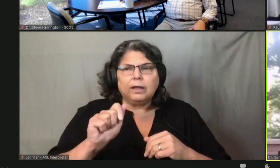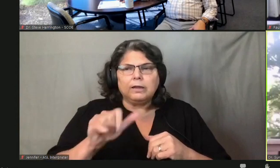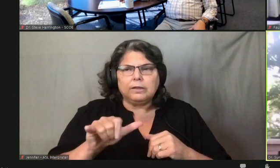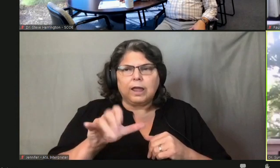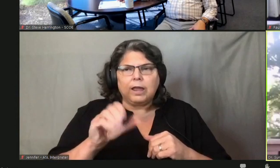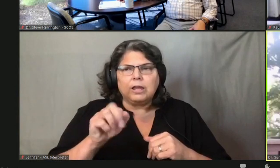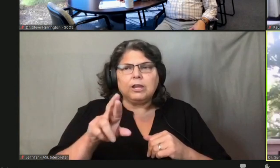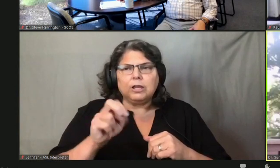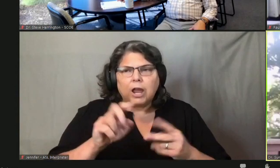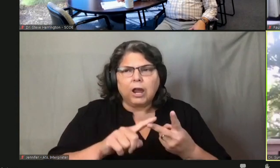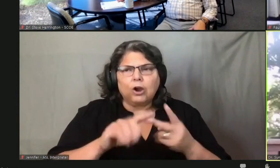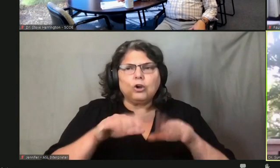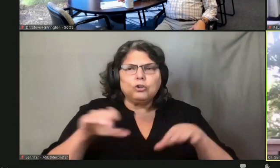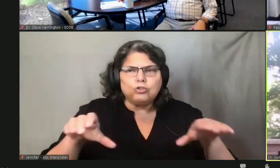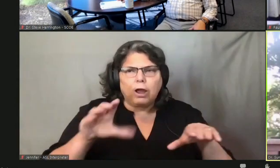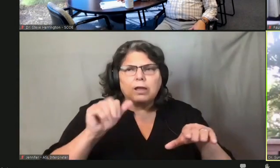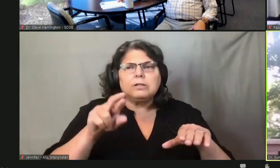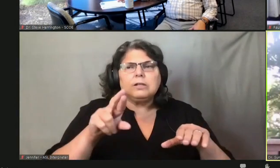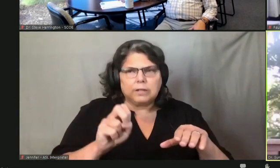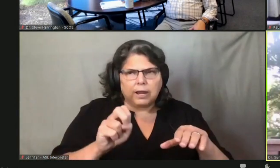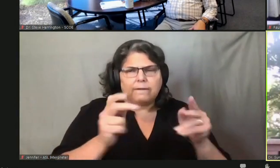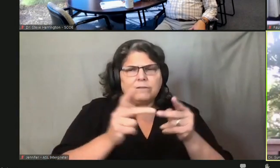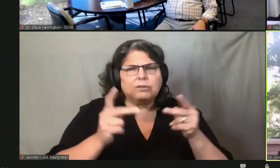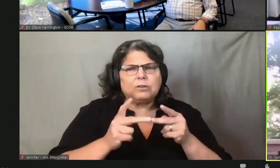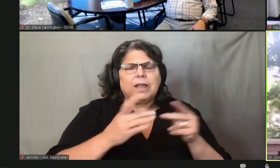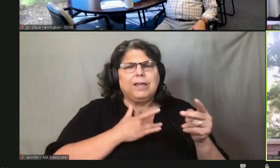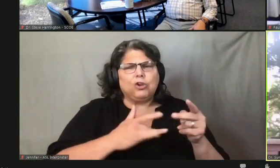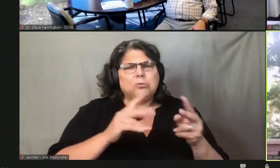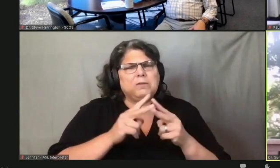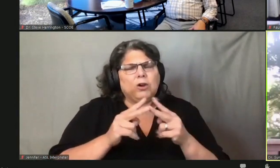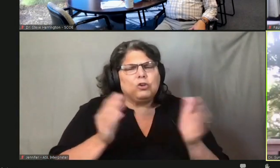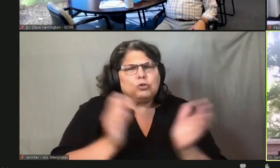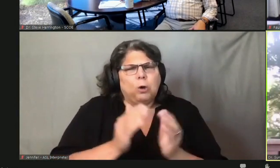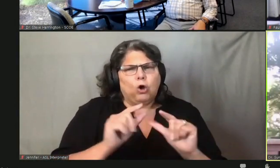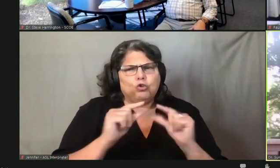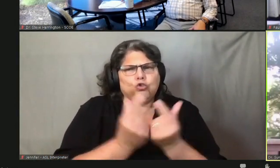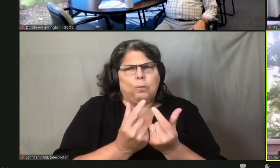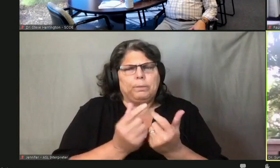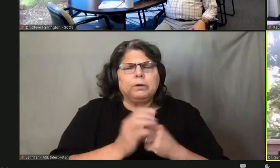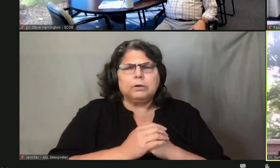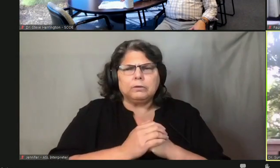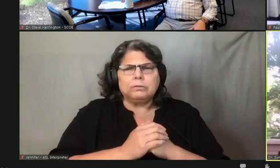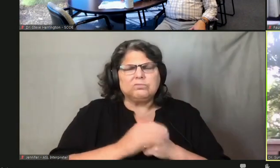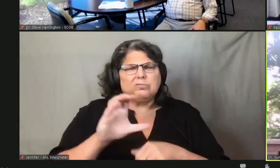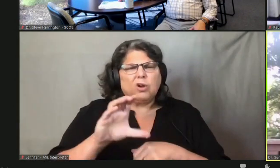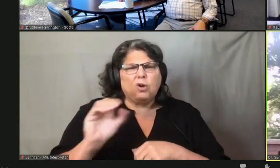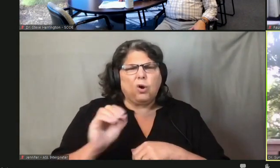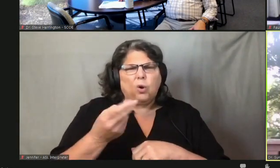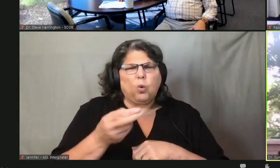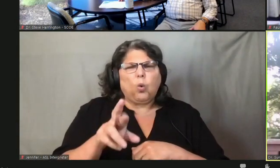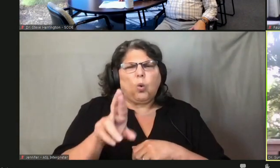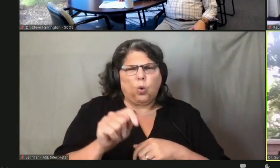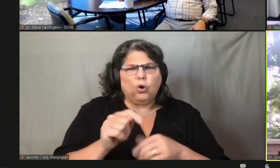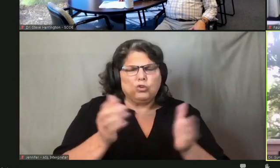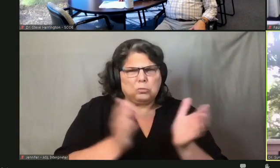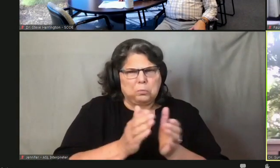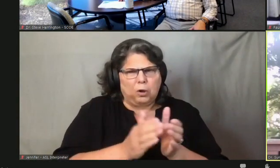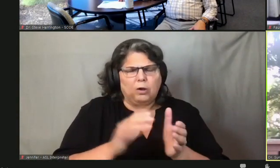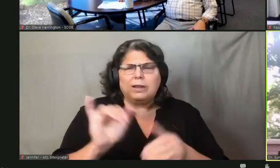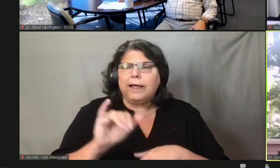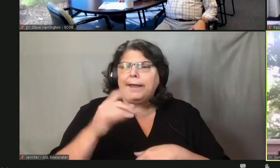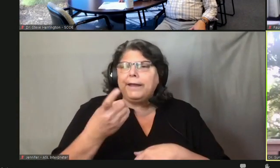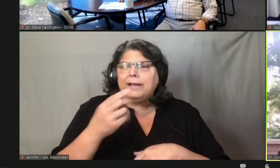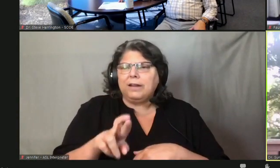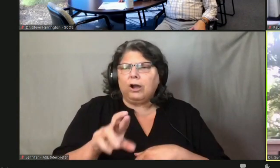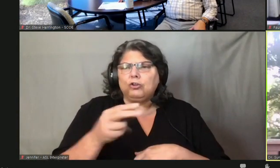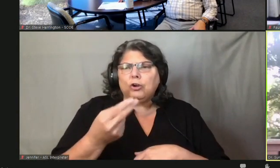childcare facilities are very small cohorts. In fact, there's cohort guidance, as Dr. Harrington already